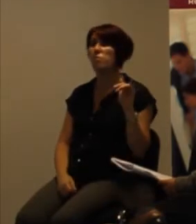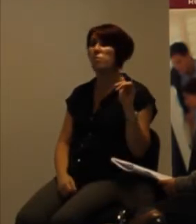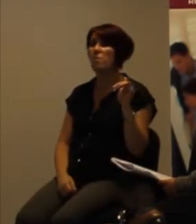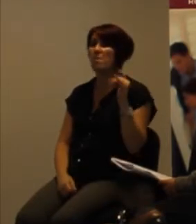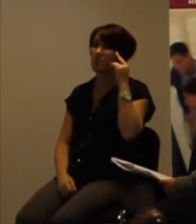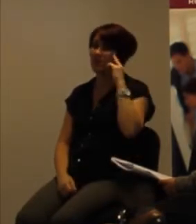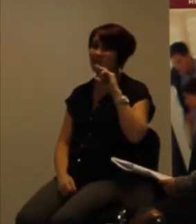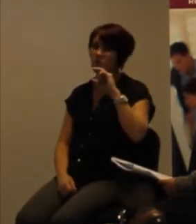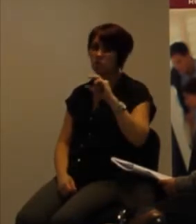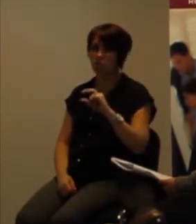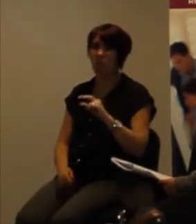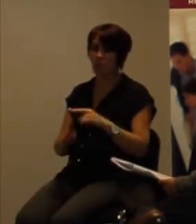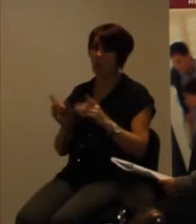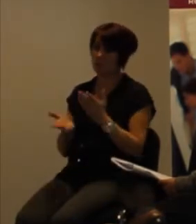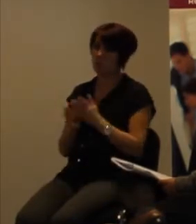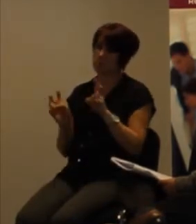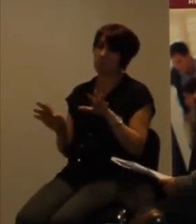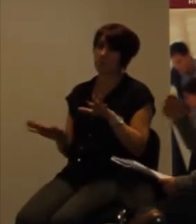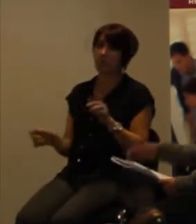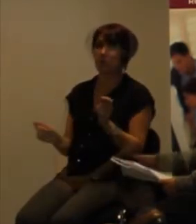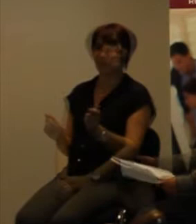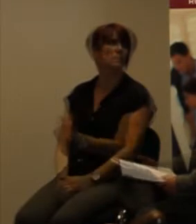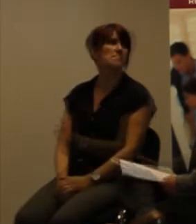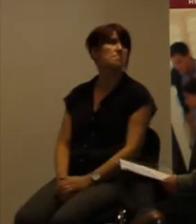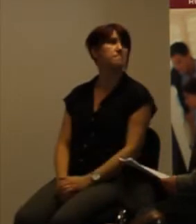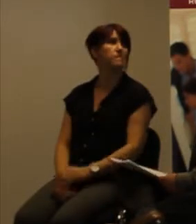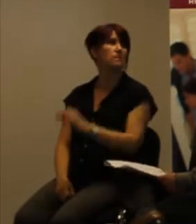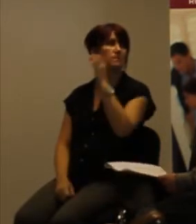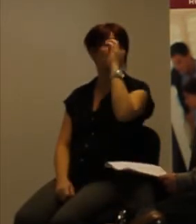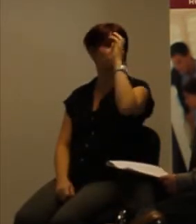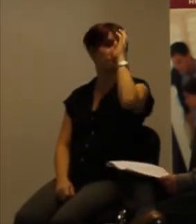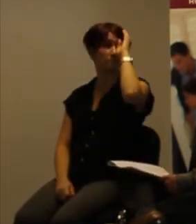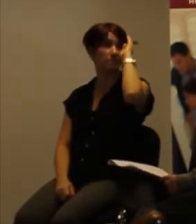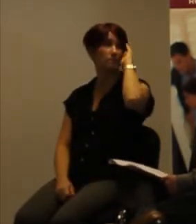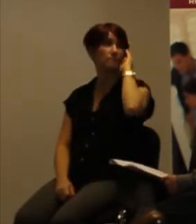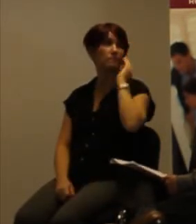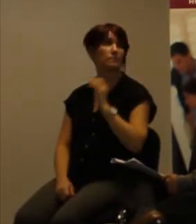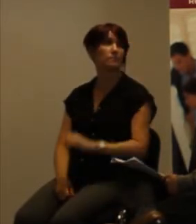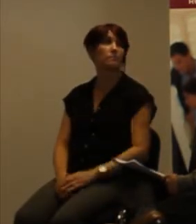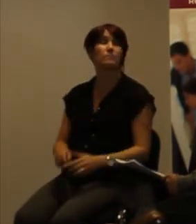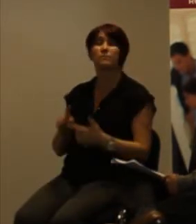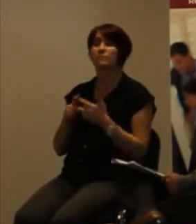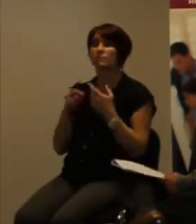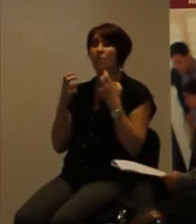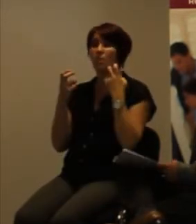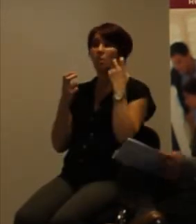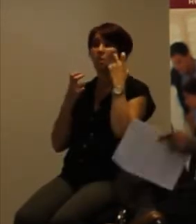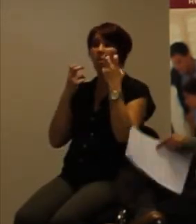these are modifications which we want to keep on top. We may use audio